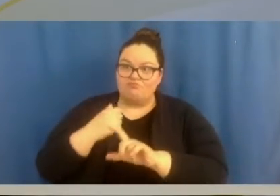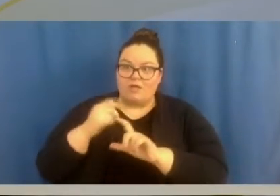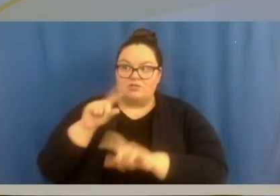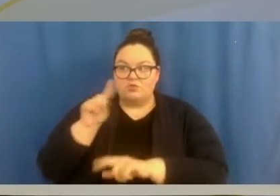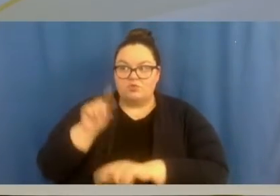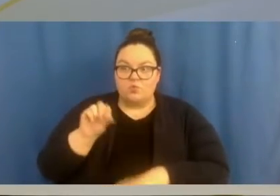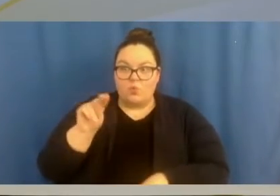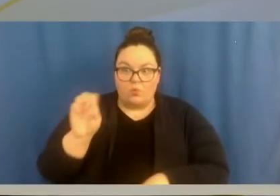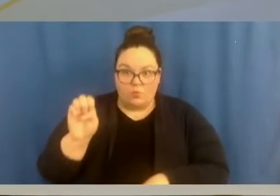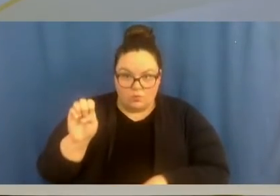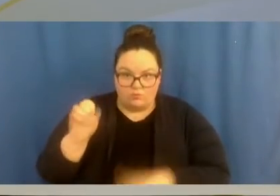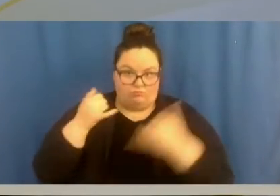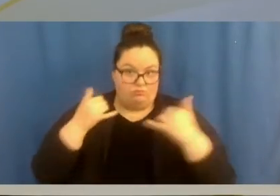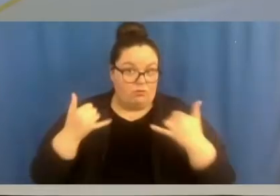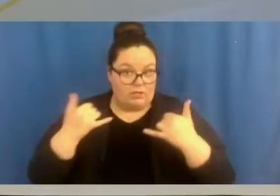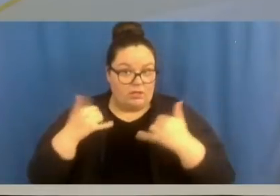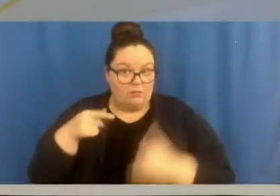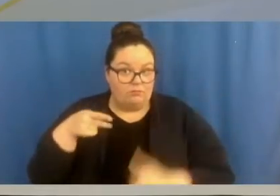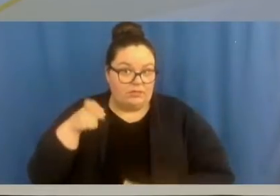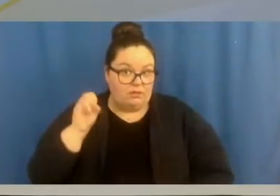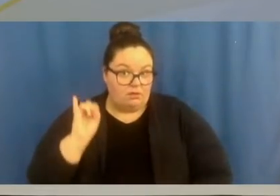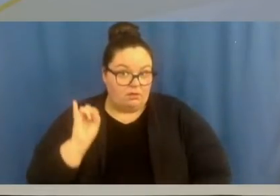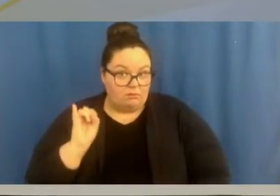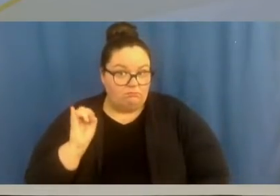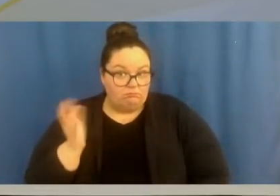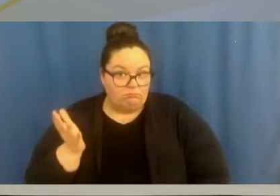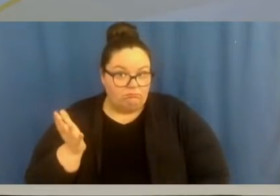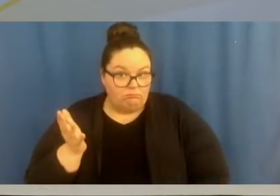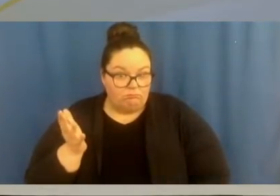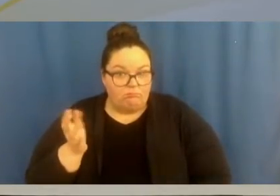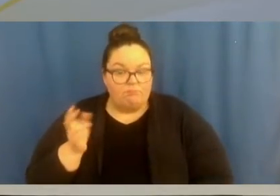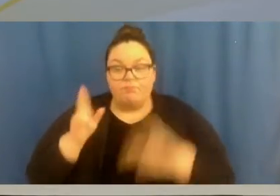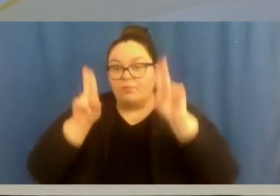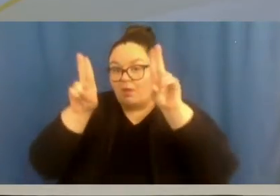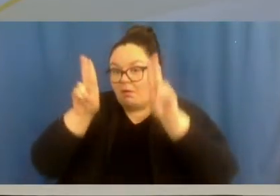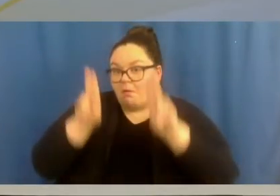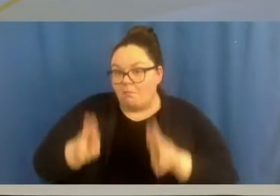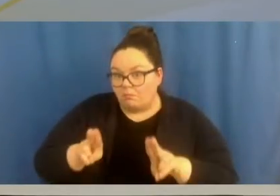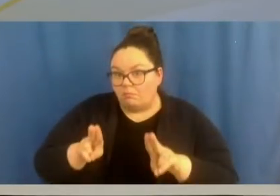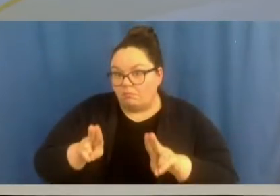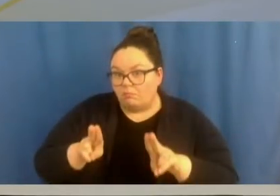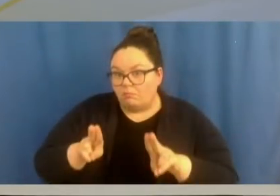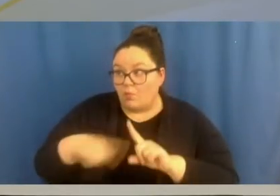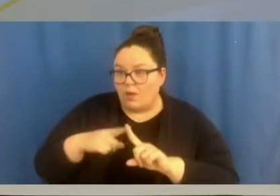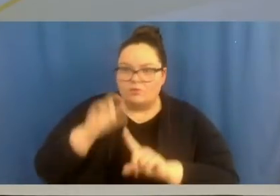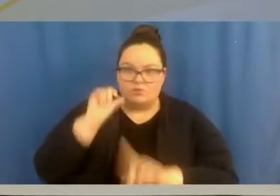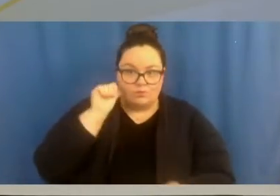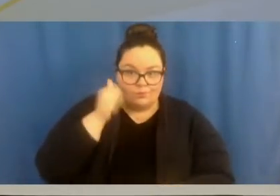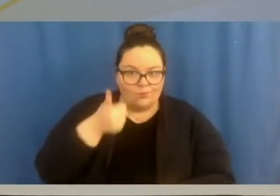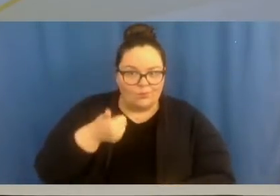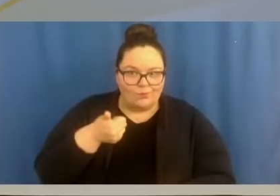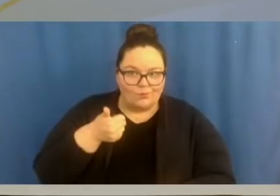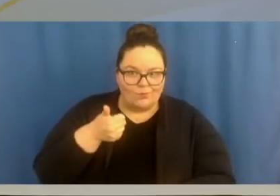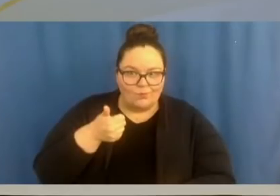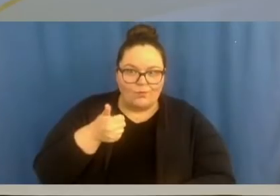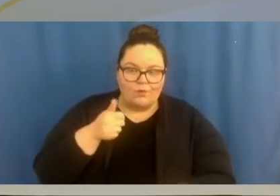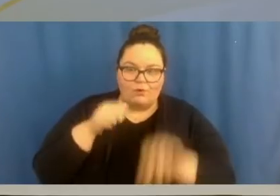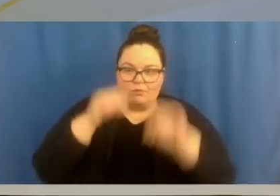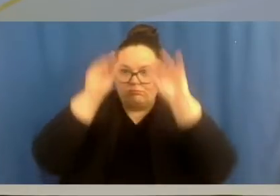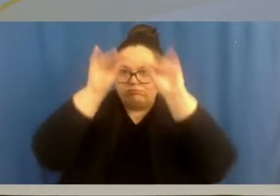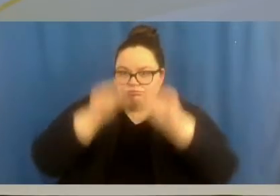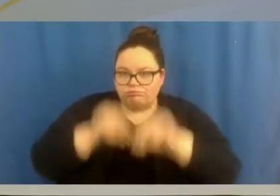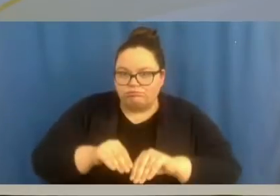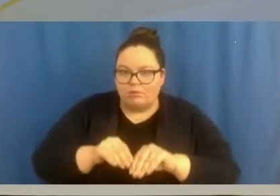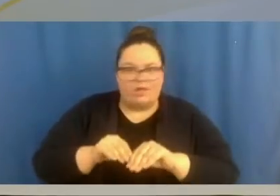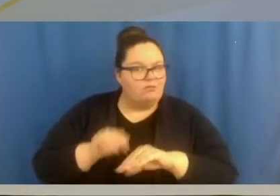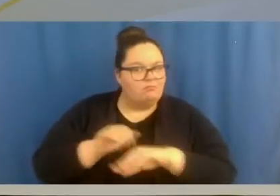we're currently in right now. And the application will be up and line tomorrow, and we can start rolling it out relatively